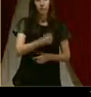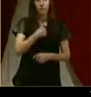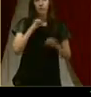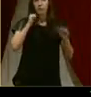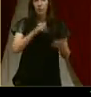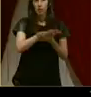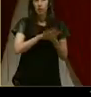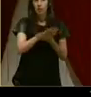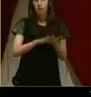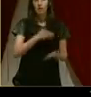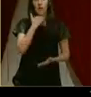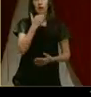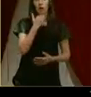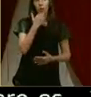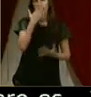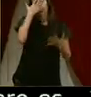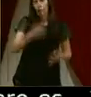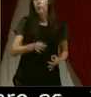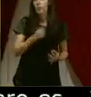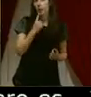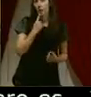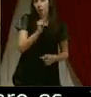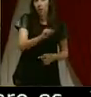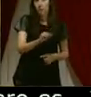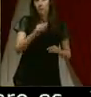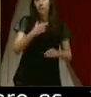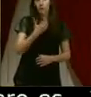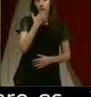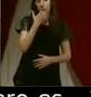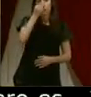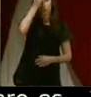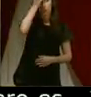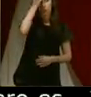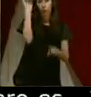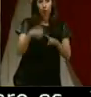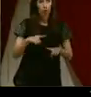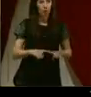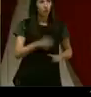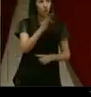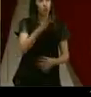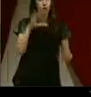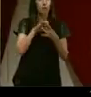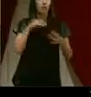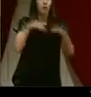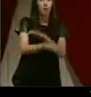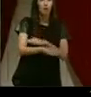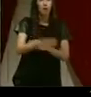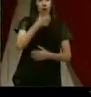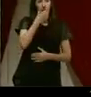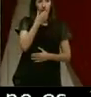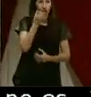I will use something that I don't believe in as a starting point. Nevertheless, it will be used as a starting point. If we consider